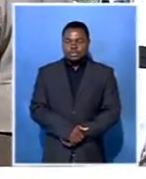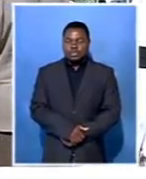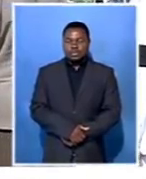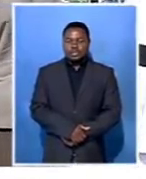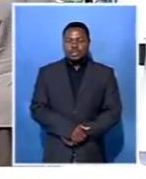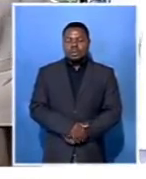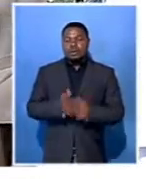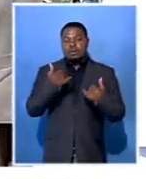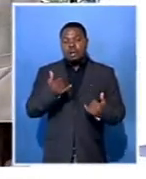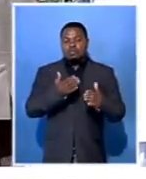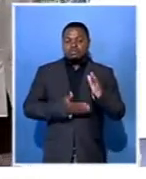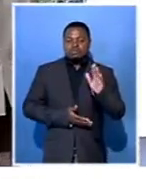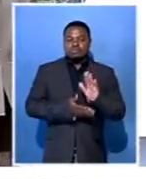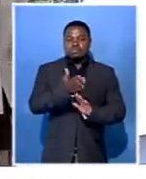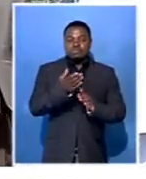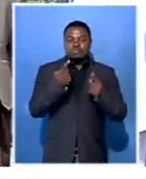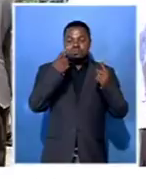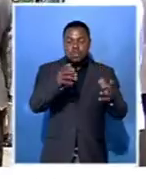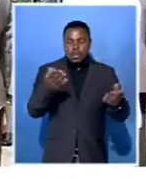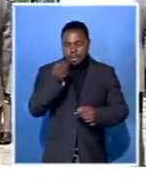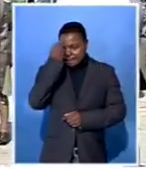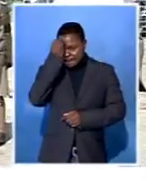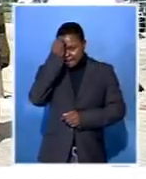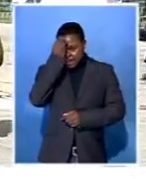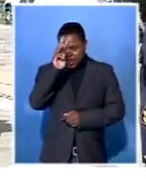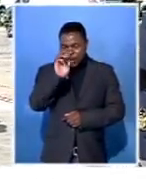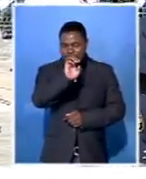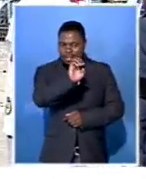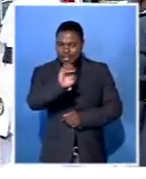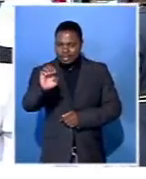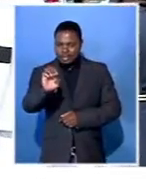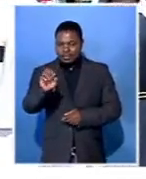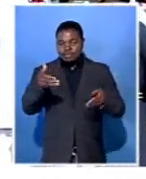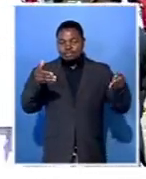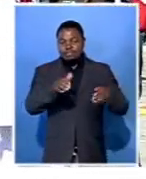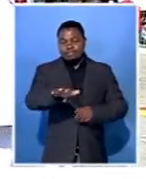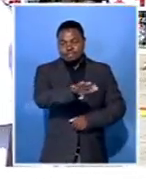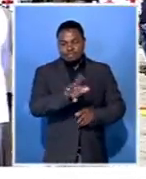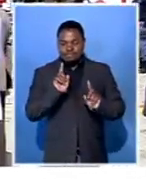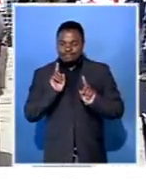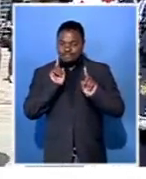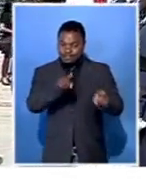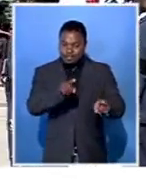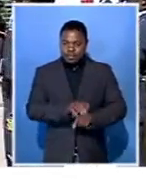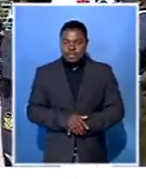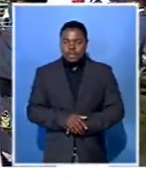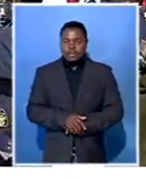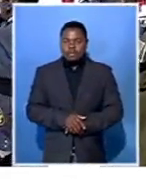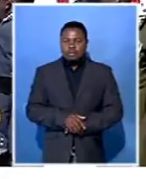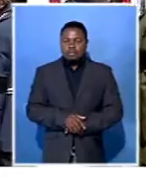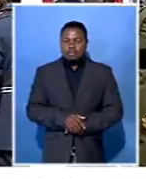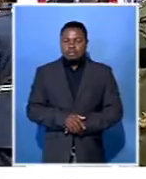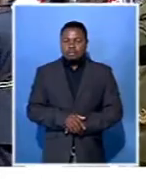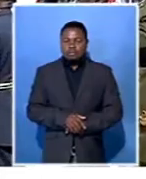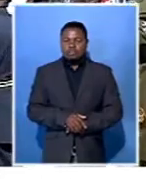they will be moving to the Pretoria East Cemetery, where the